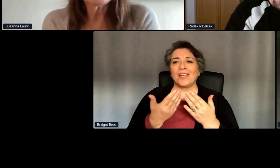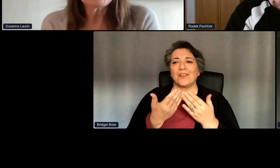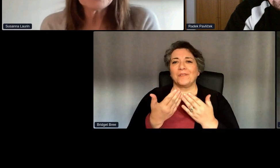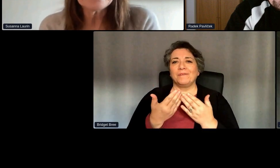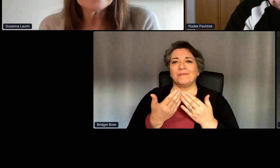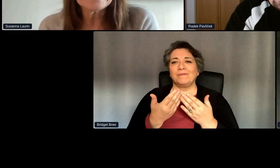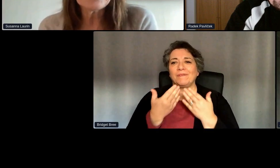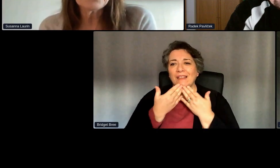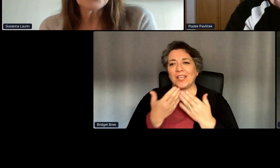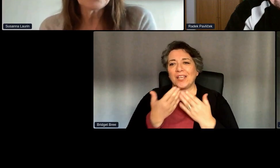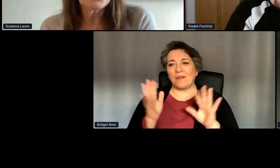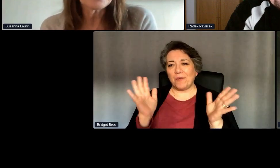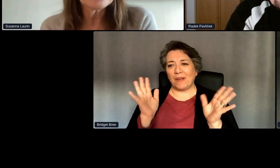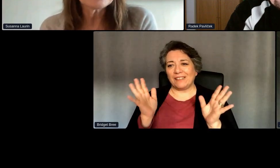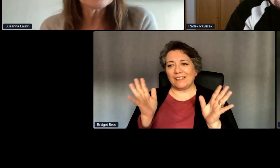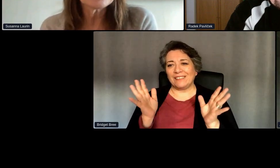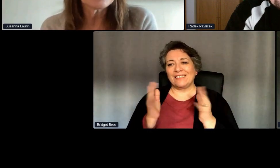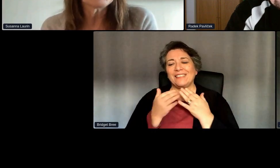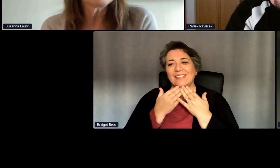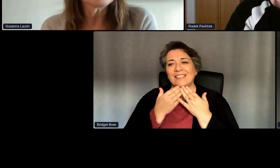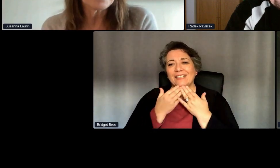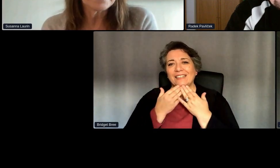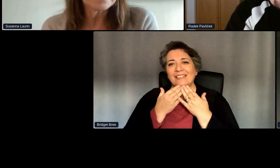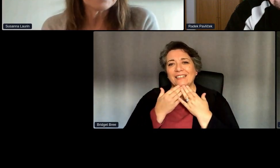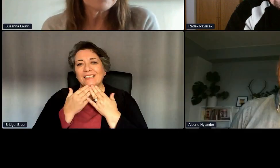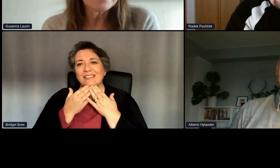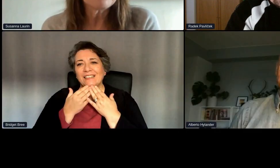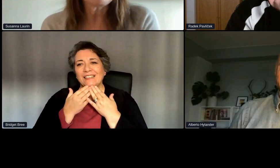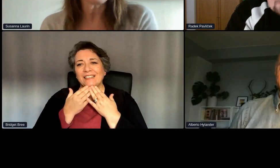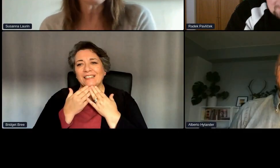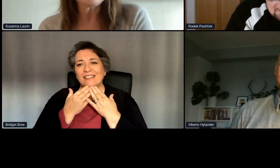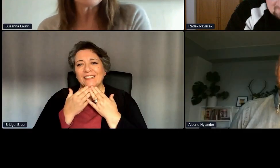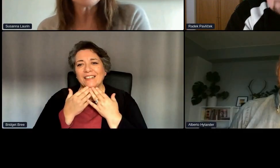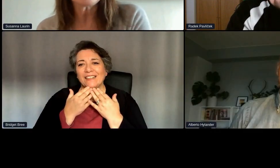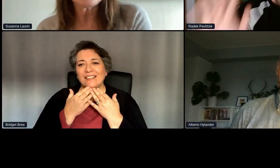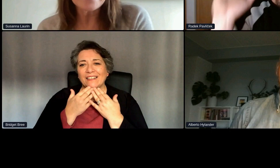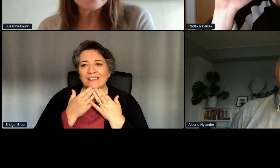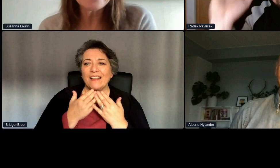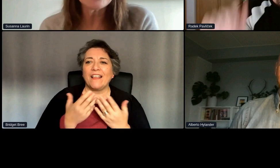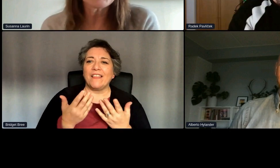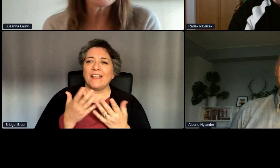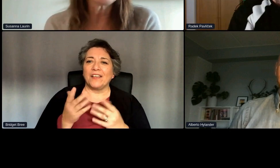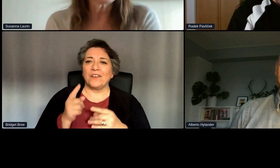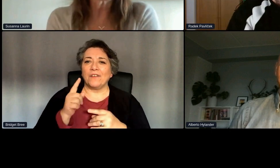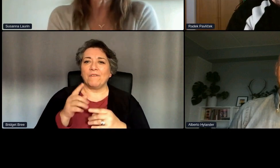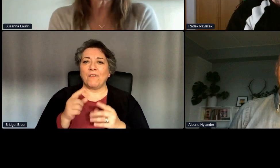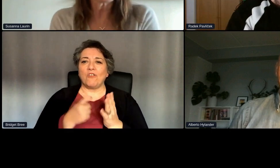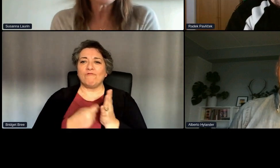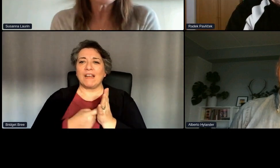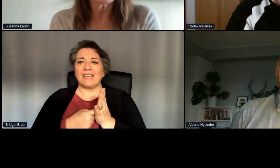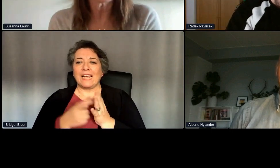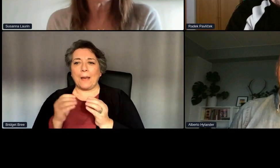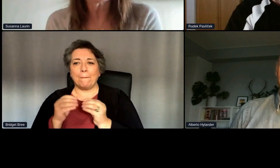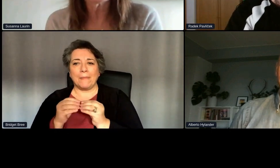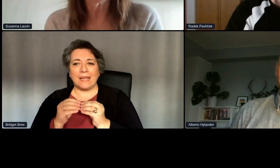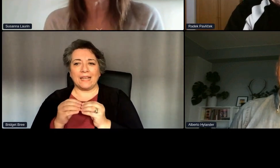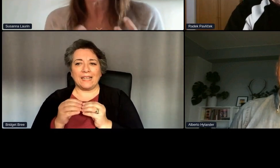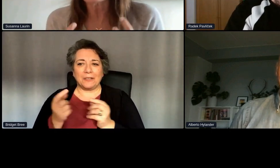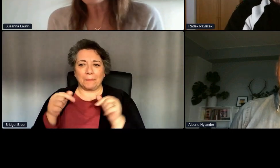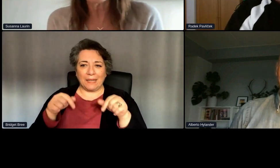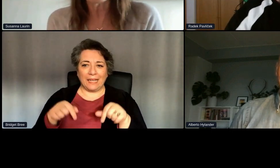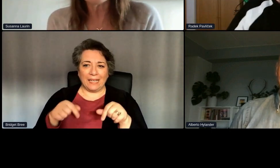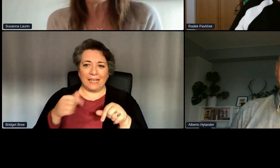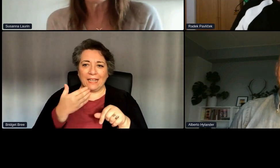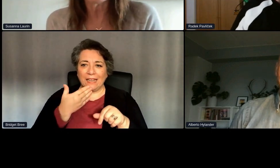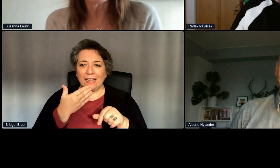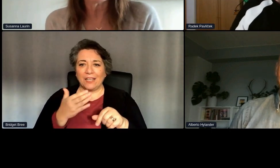to the interpreters. Thank you for the organizers. Thank you Radek and Bea for being with us again and sharing your knowledge and experience. I think it's so